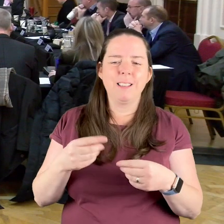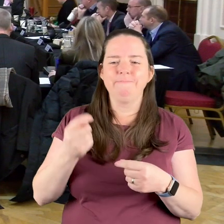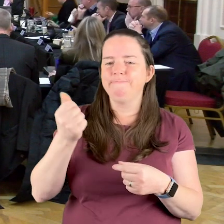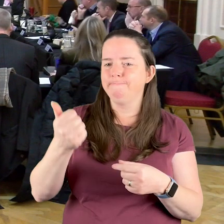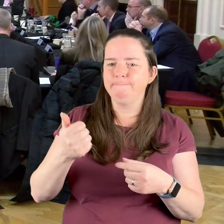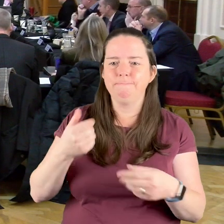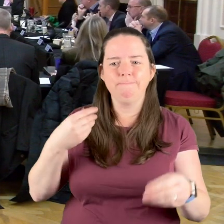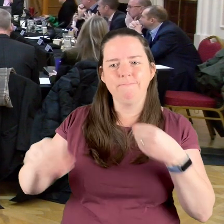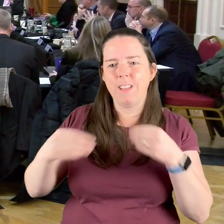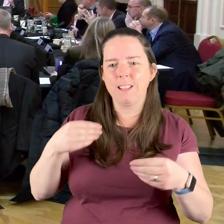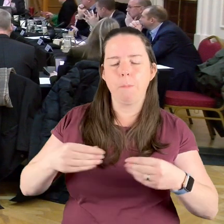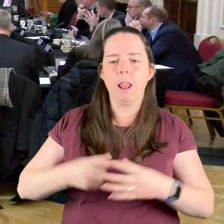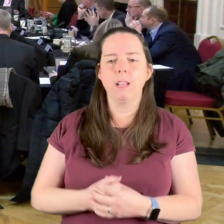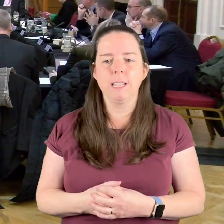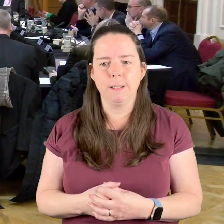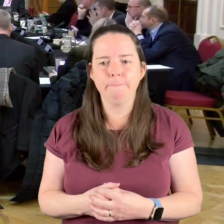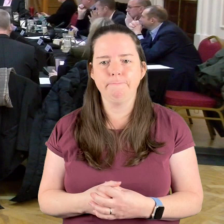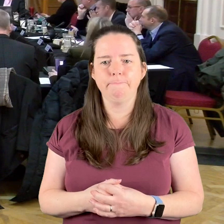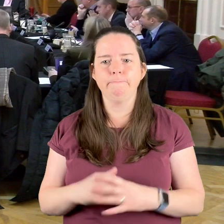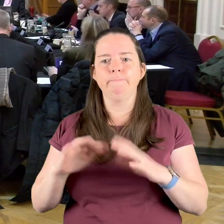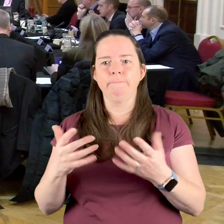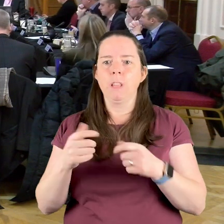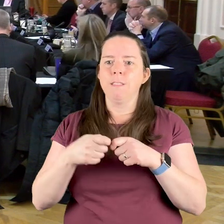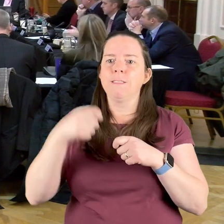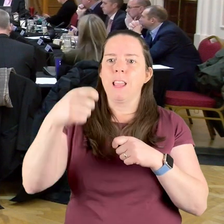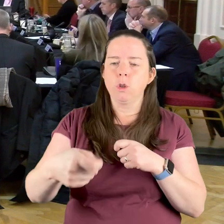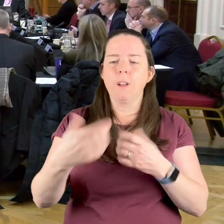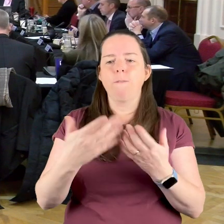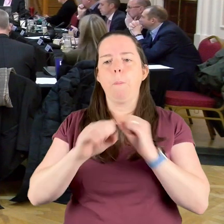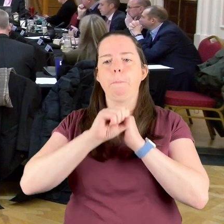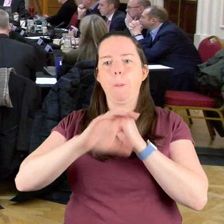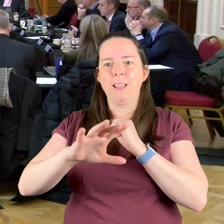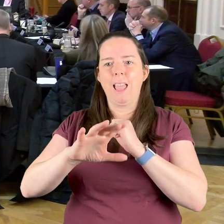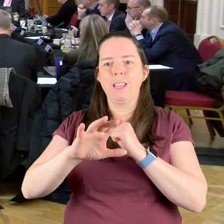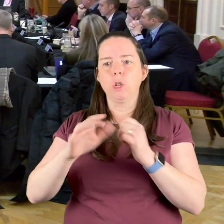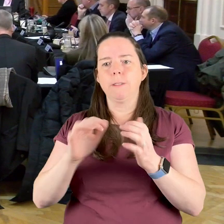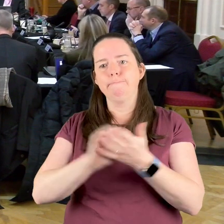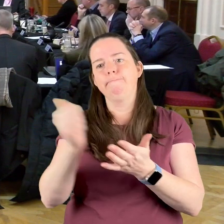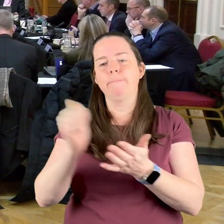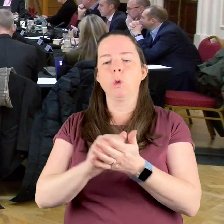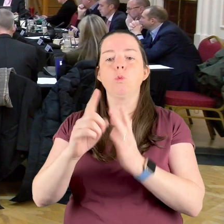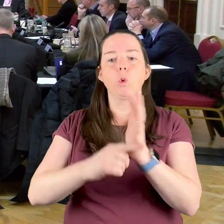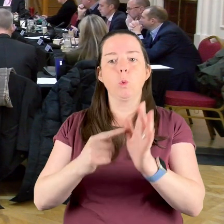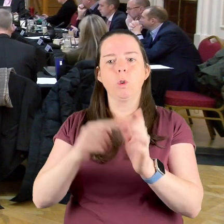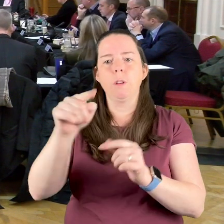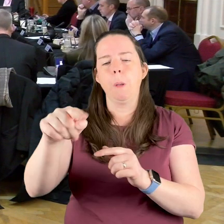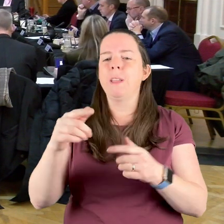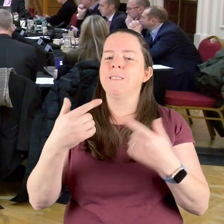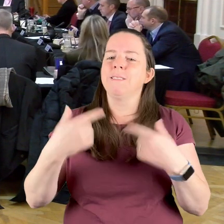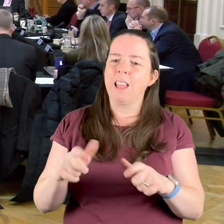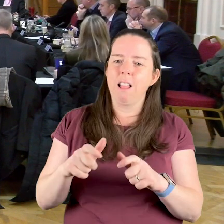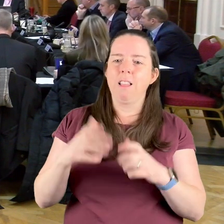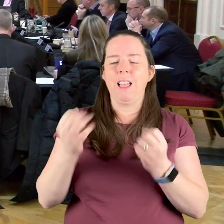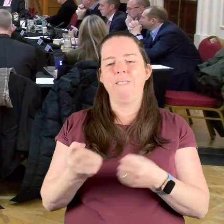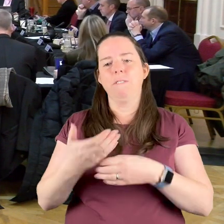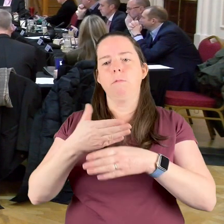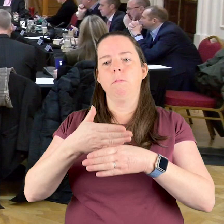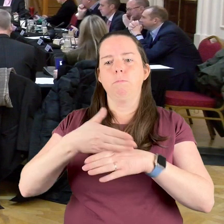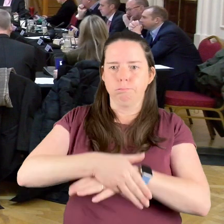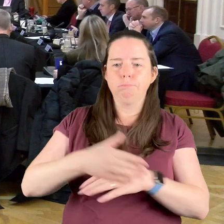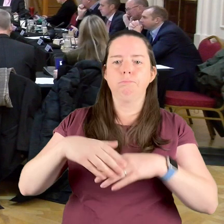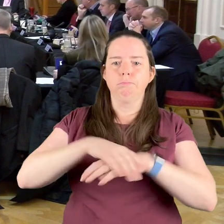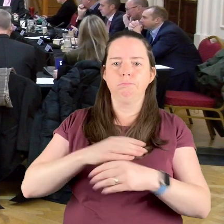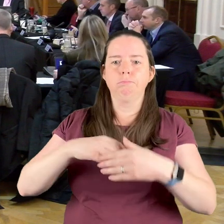of flexibility on that. There has been an extension for publication to June, but it still involves quite a lot